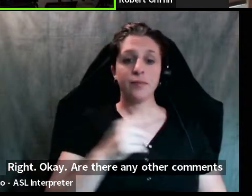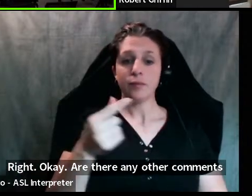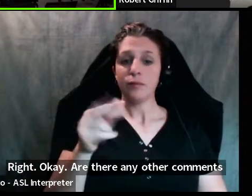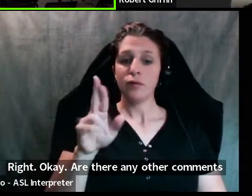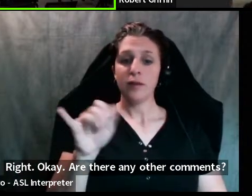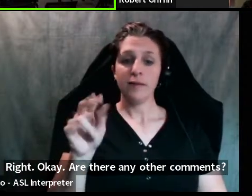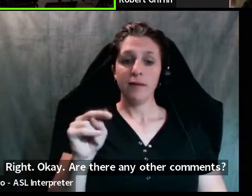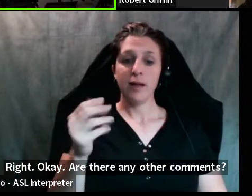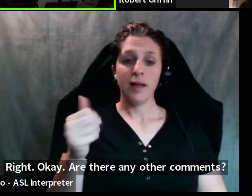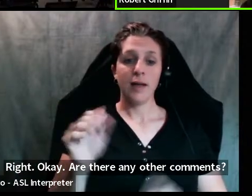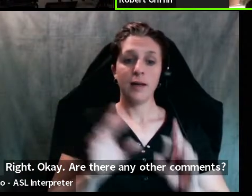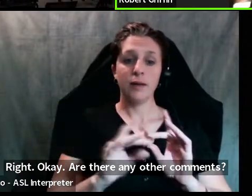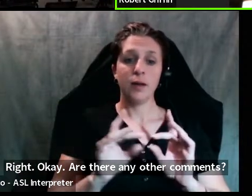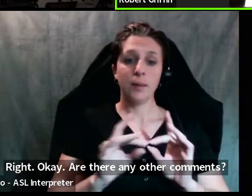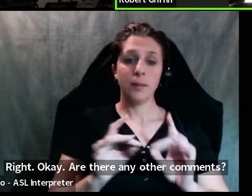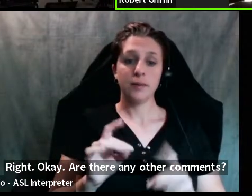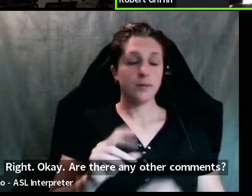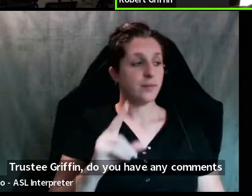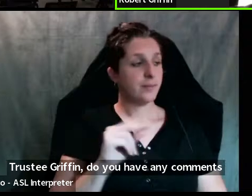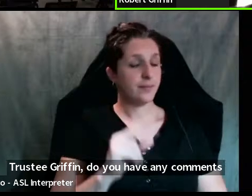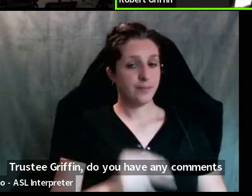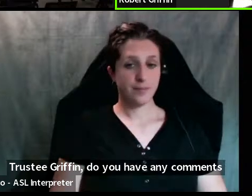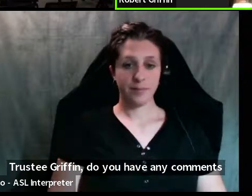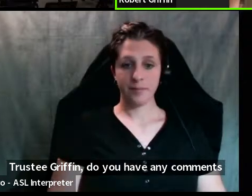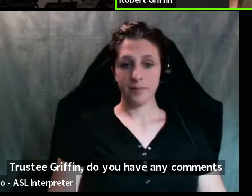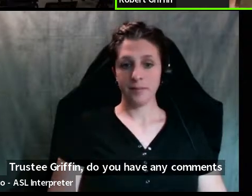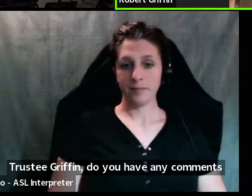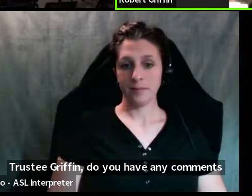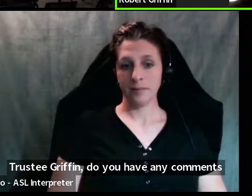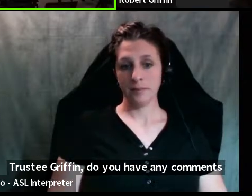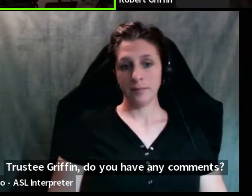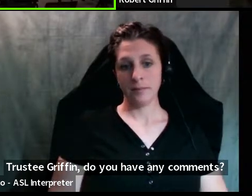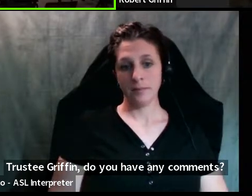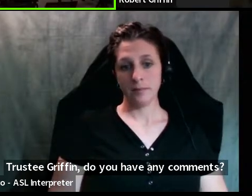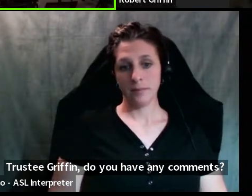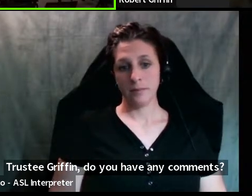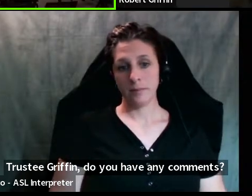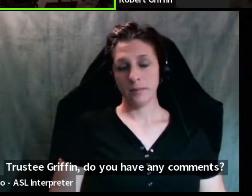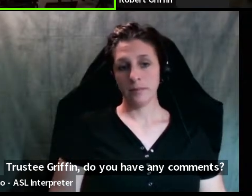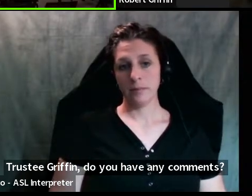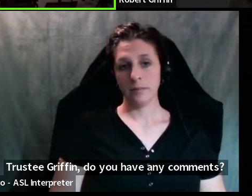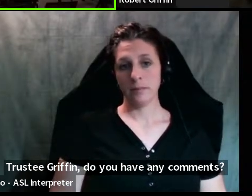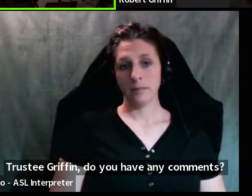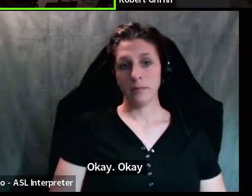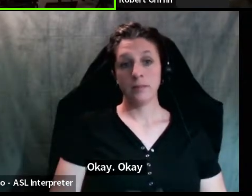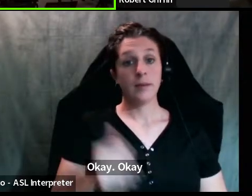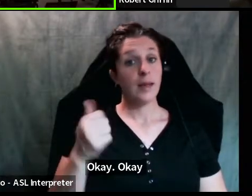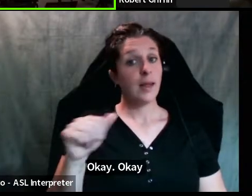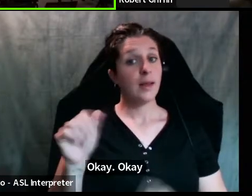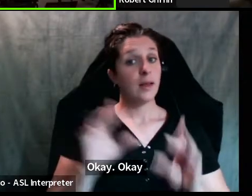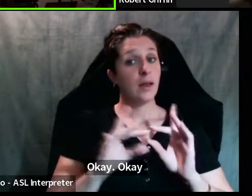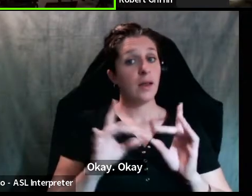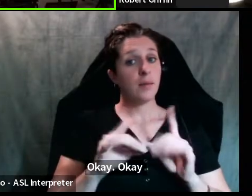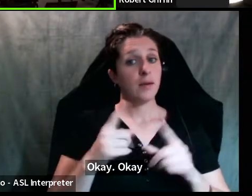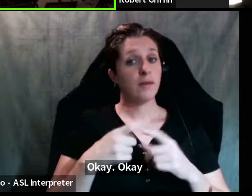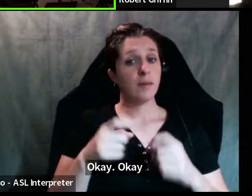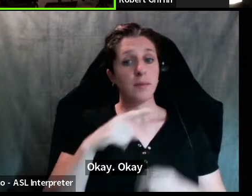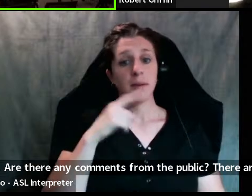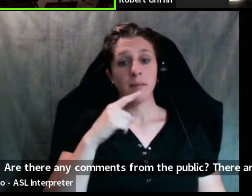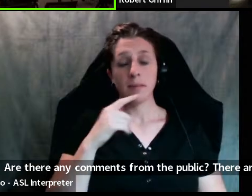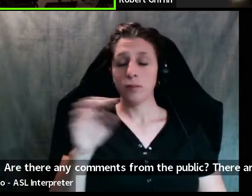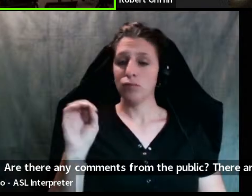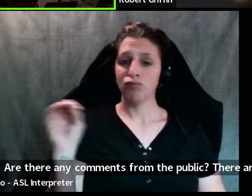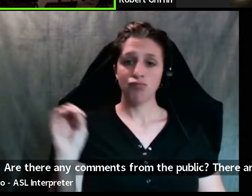comments? No. Okay. Okay. Are there any comments from the public? There are